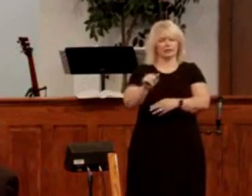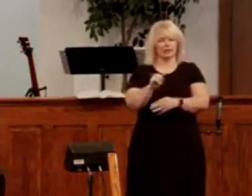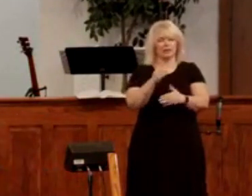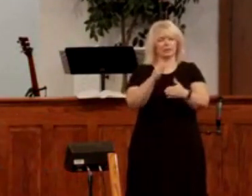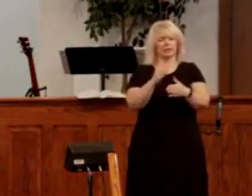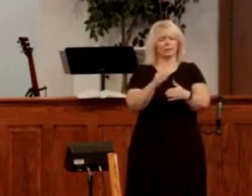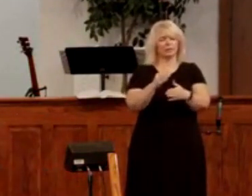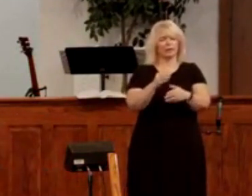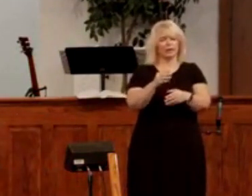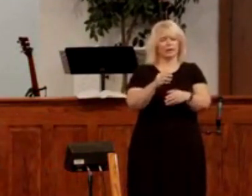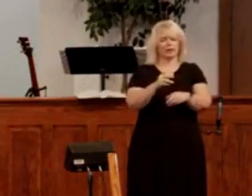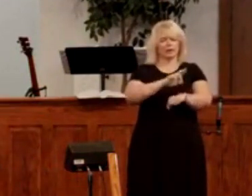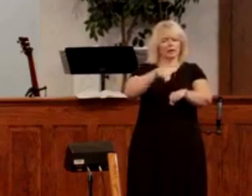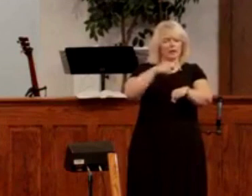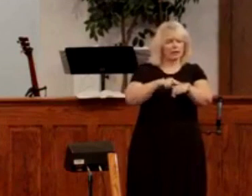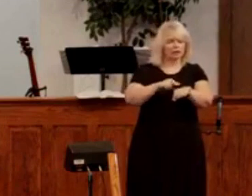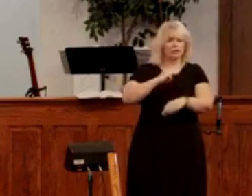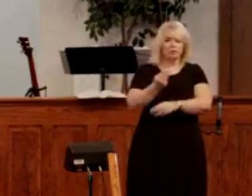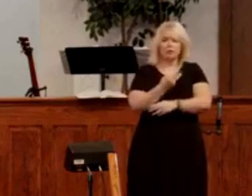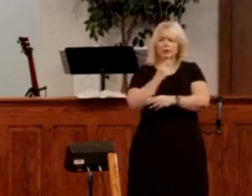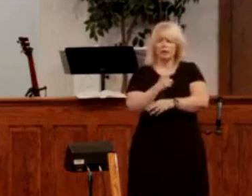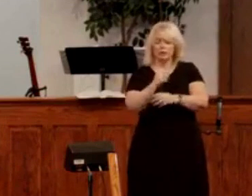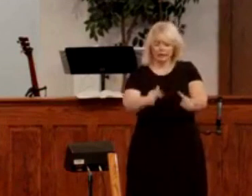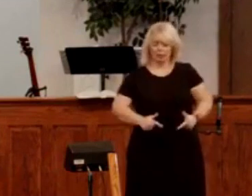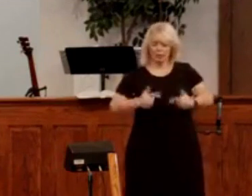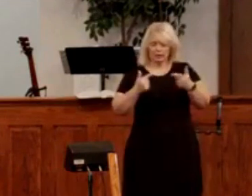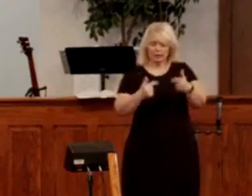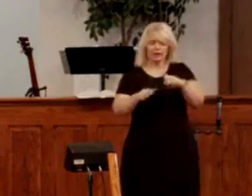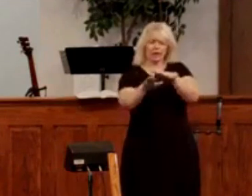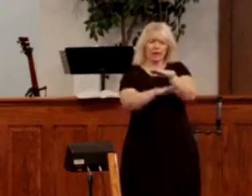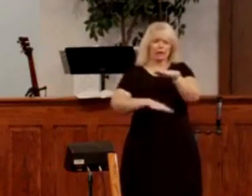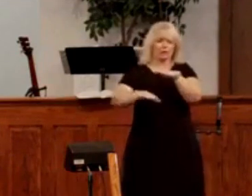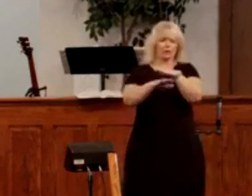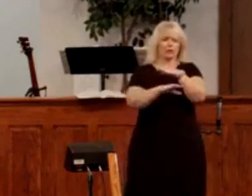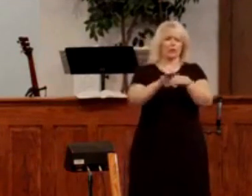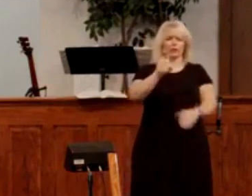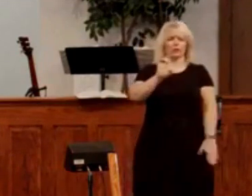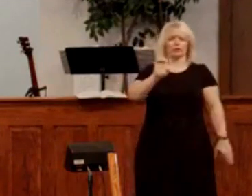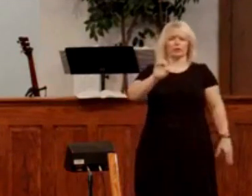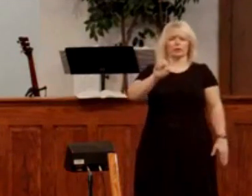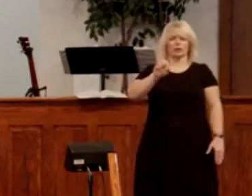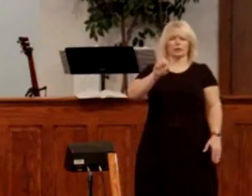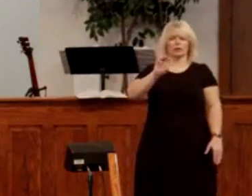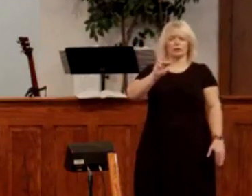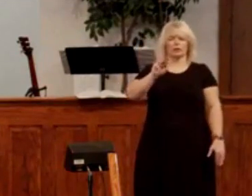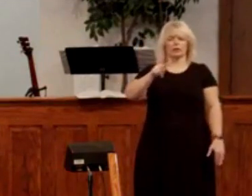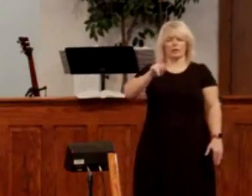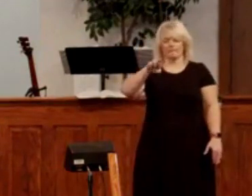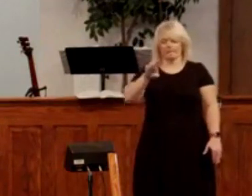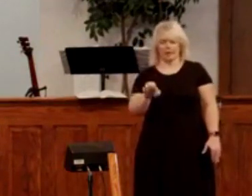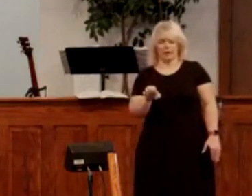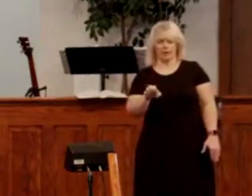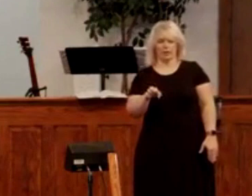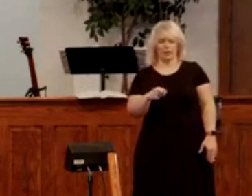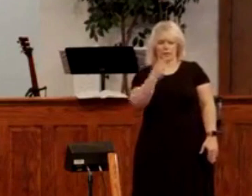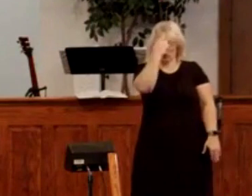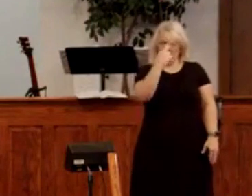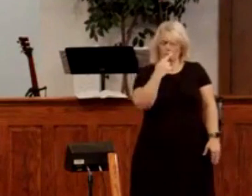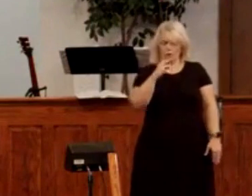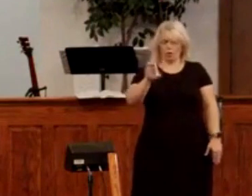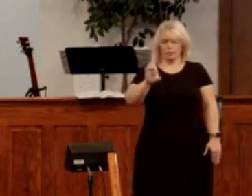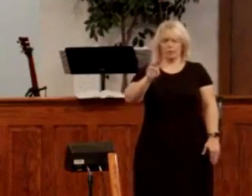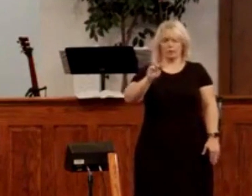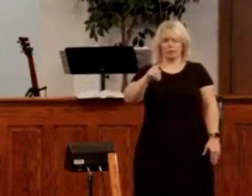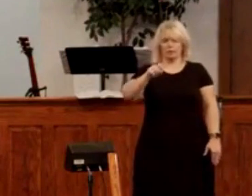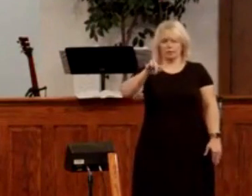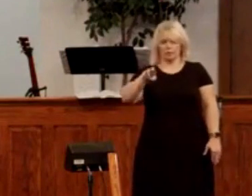was given to people who were living under an empire, the Roman Empire. Did they have a